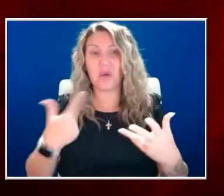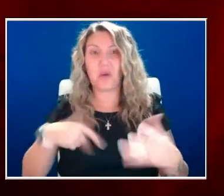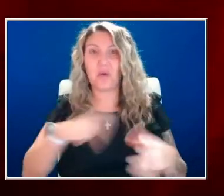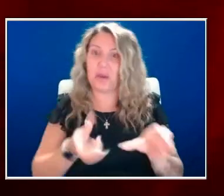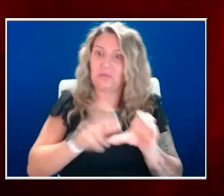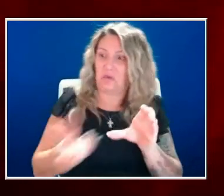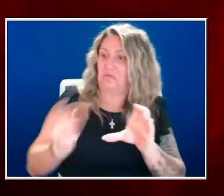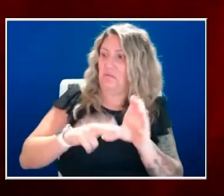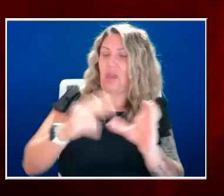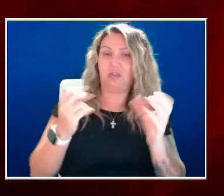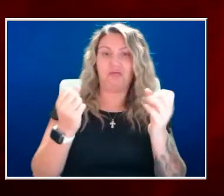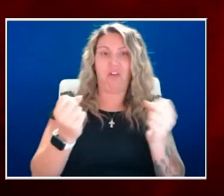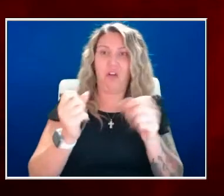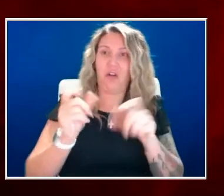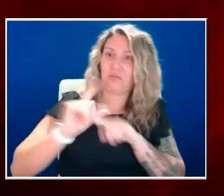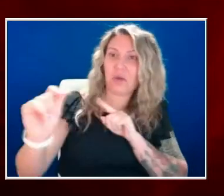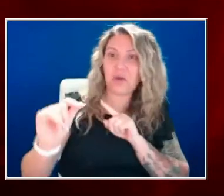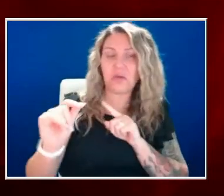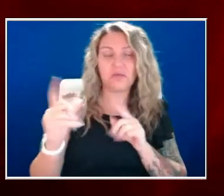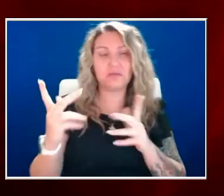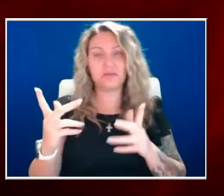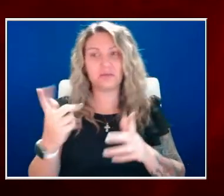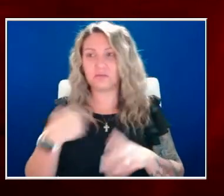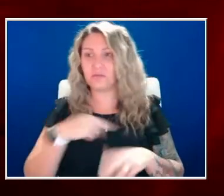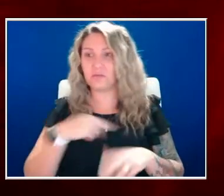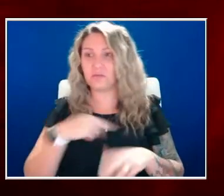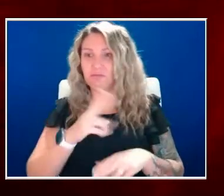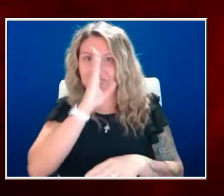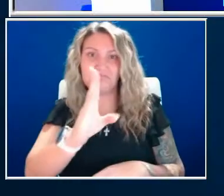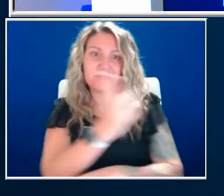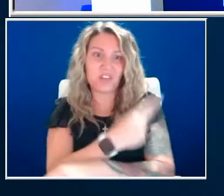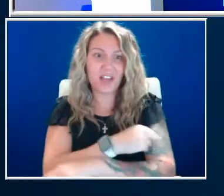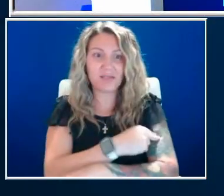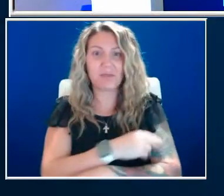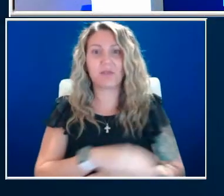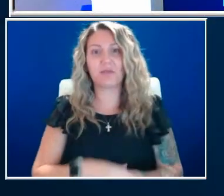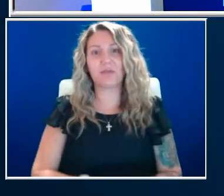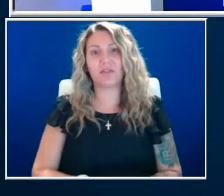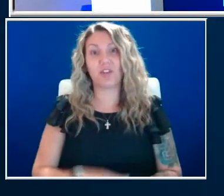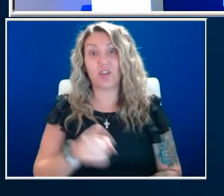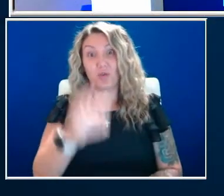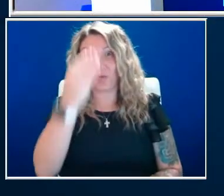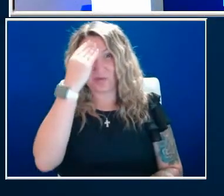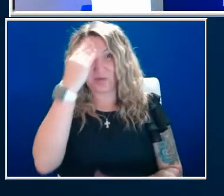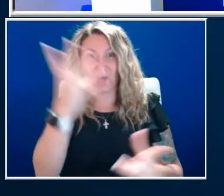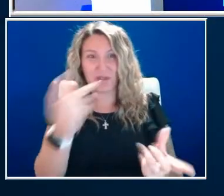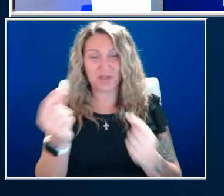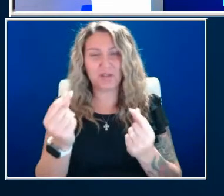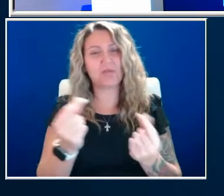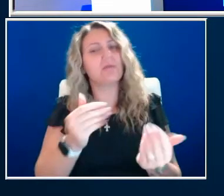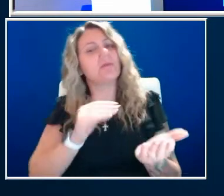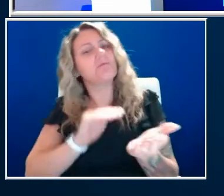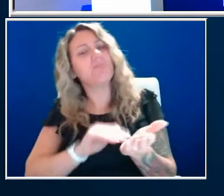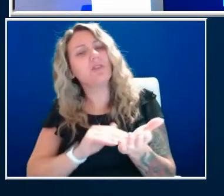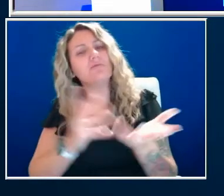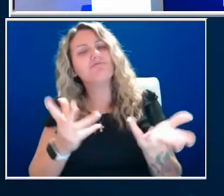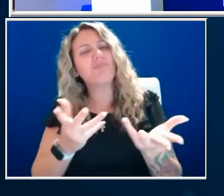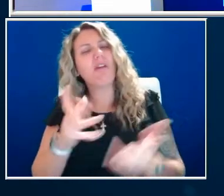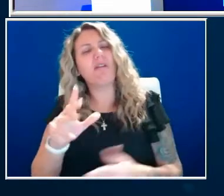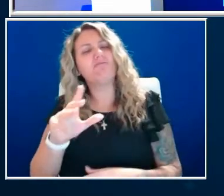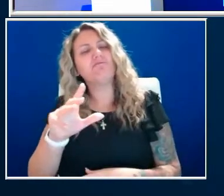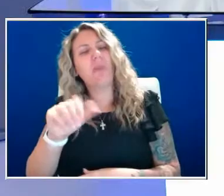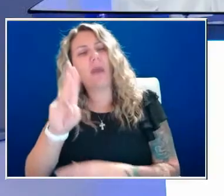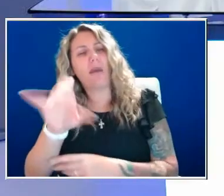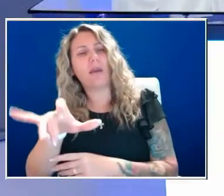left, no questions asked. So we just went straight to the hospital. You knew what to do. Dr. Milligan, I want to ask you, Amy was transferred to us from Wichita.